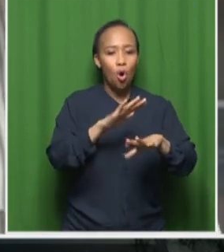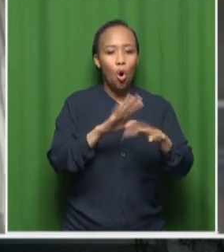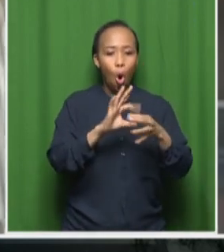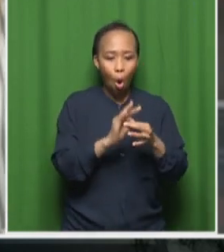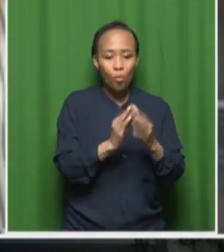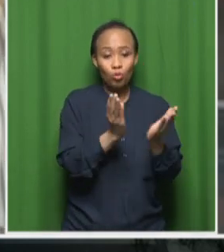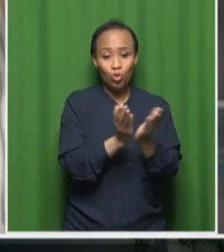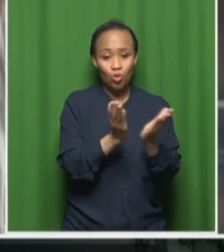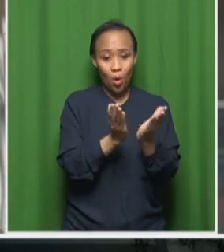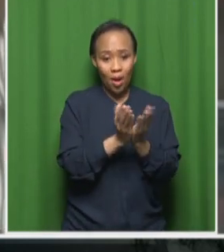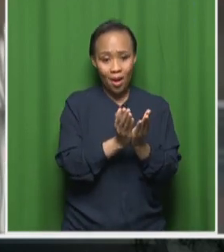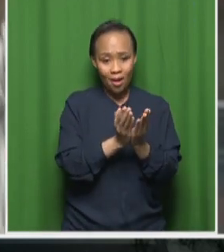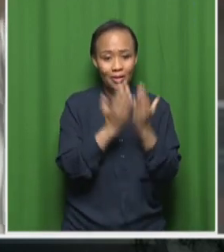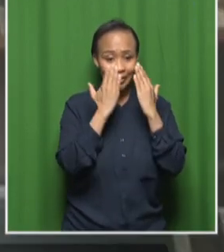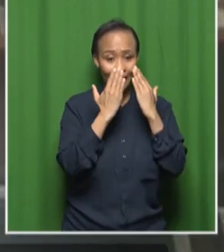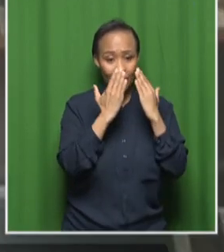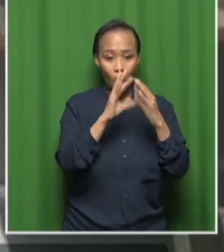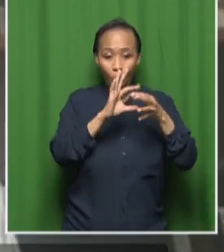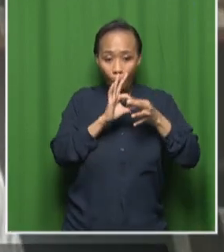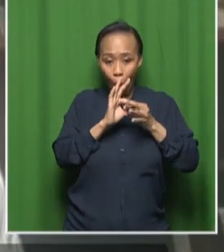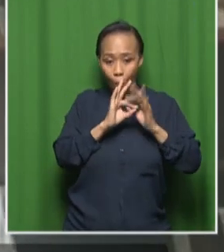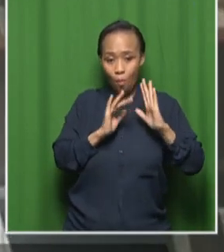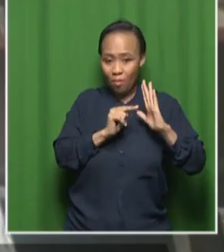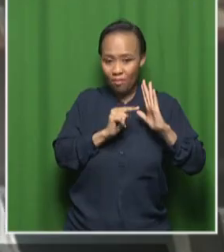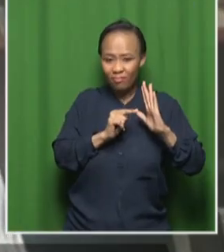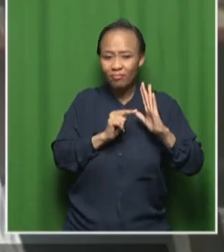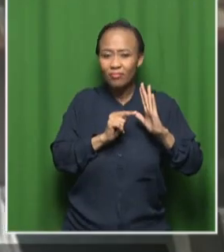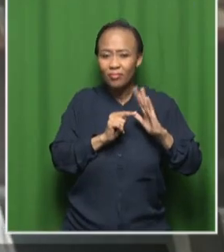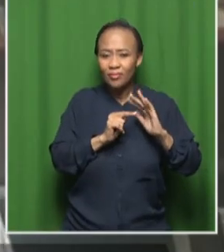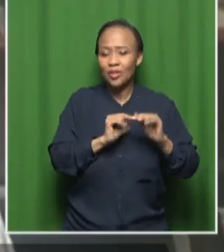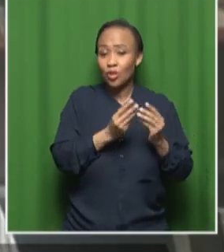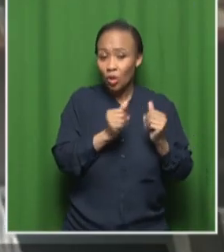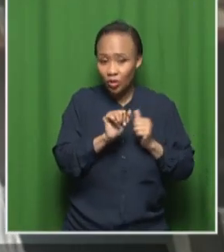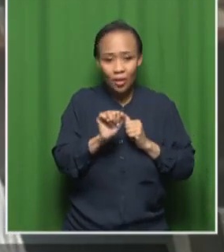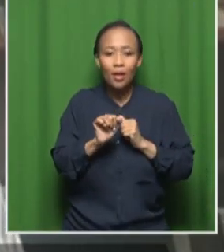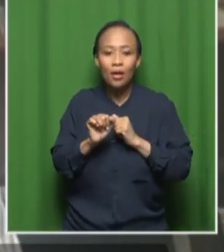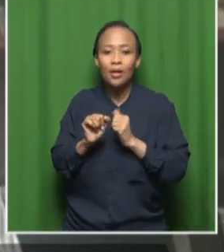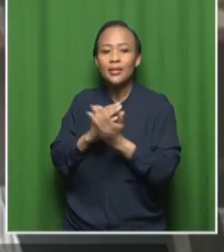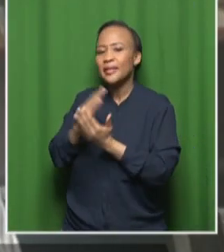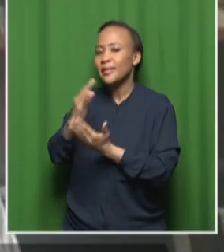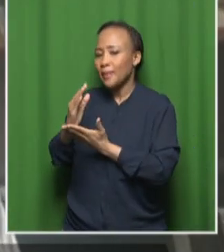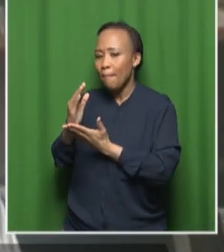Homeschooling is a very interesting topic. There are lots of pros and cons to homeschooling.